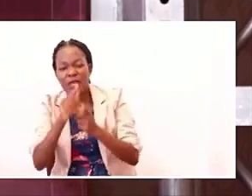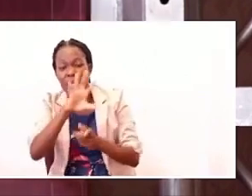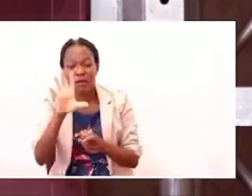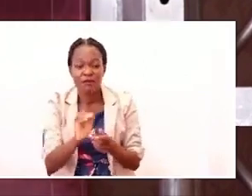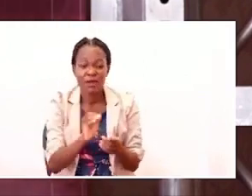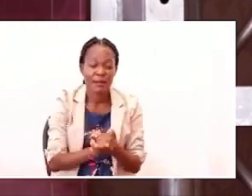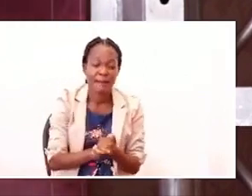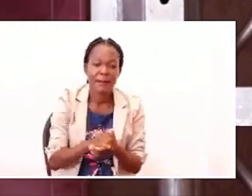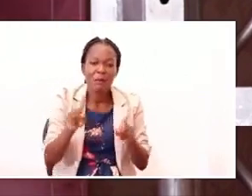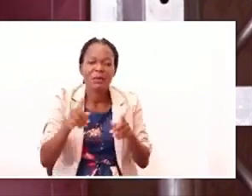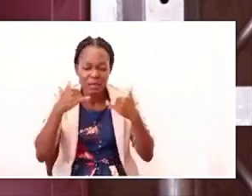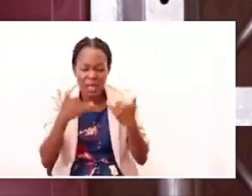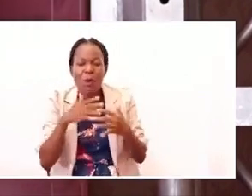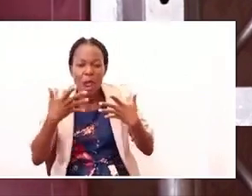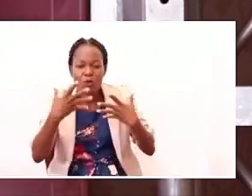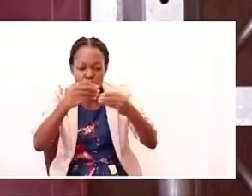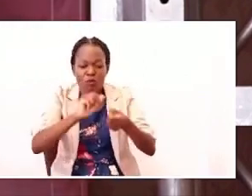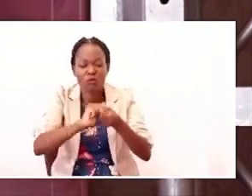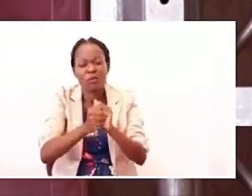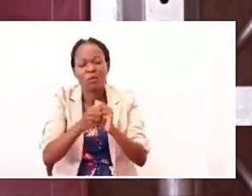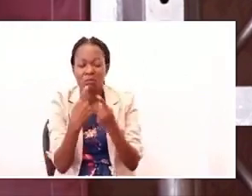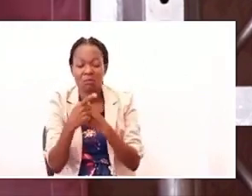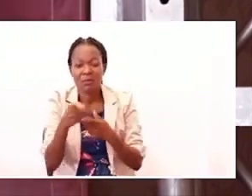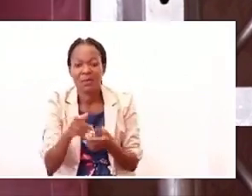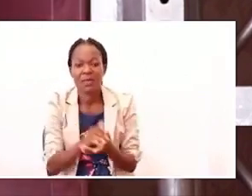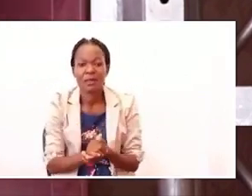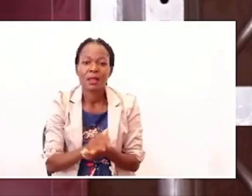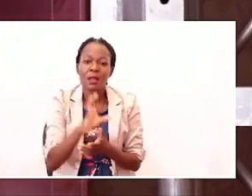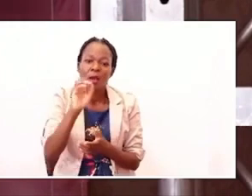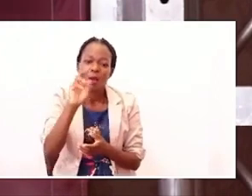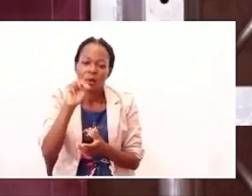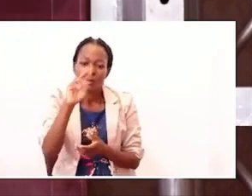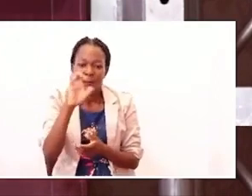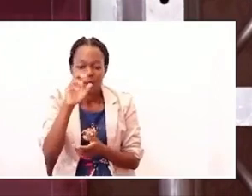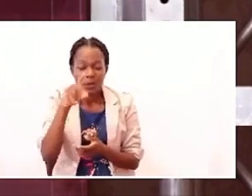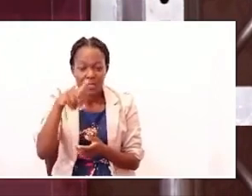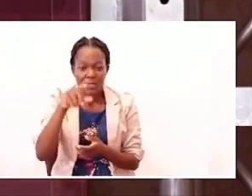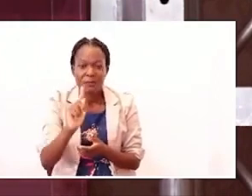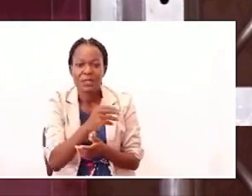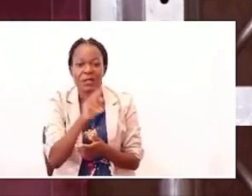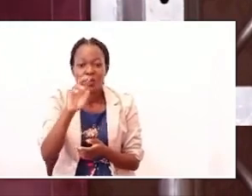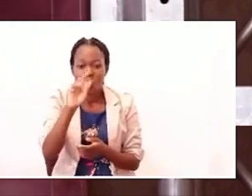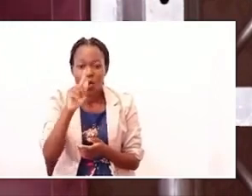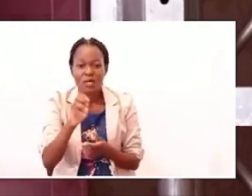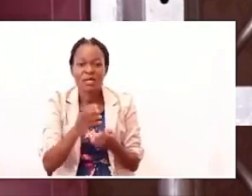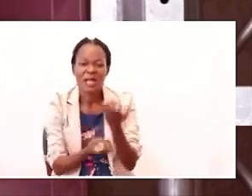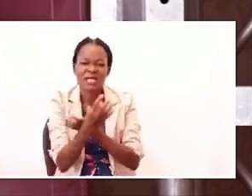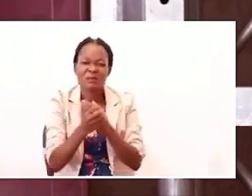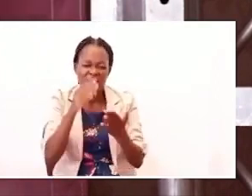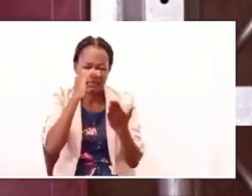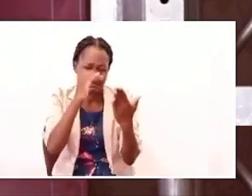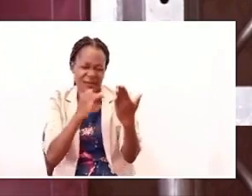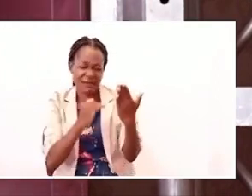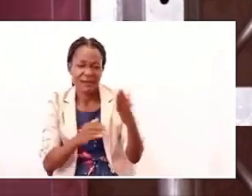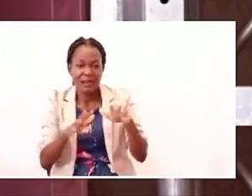action. The concept note itself goes to town to explain in reasonable detail